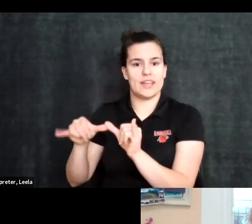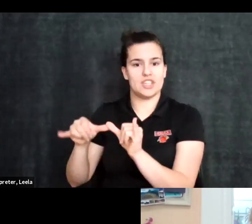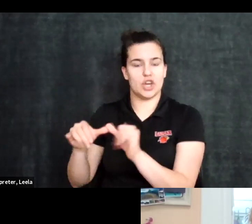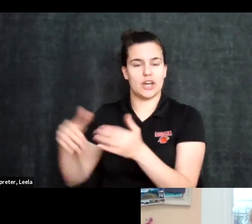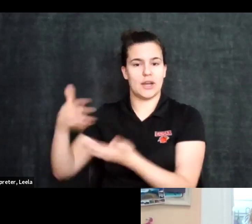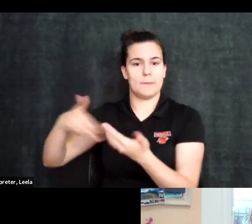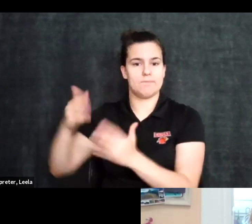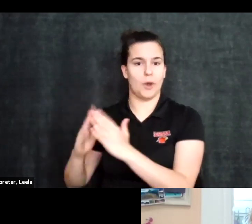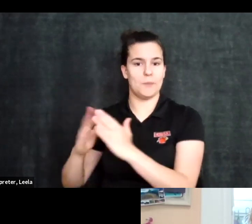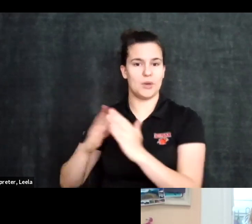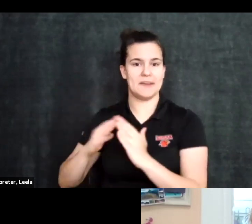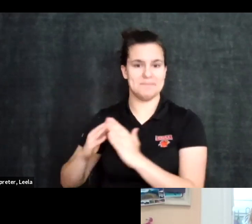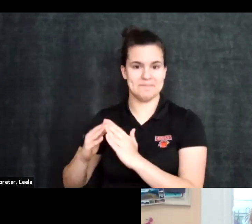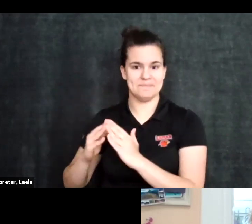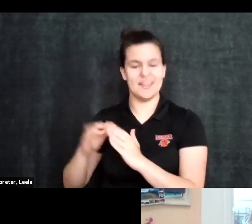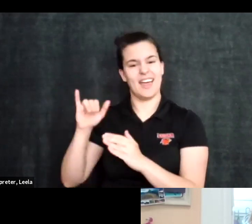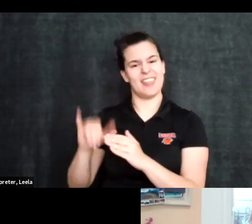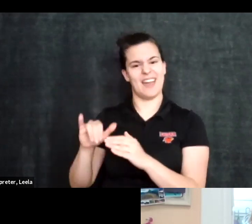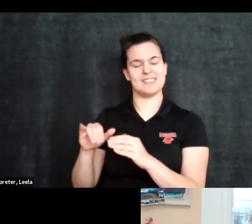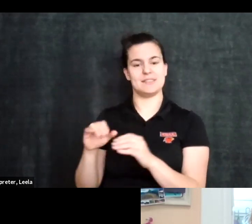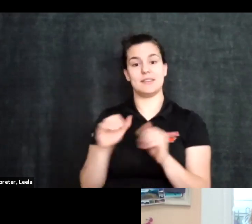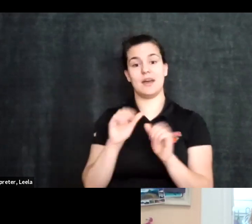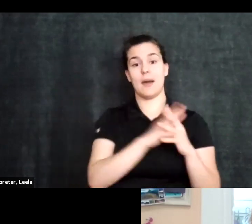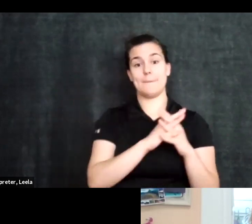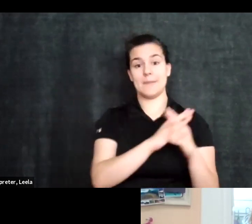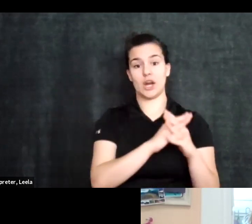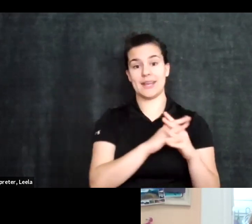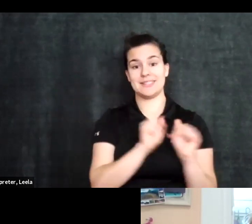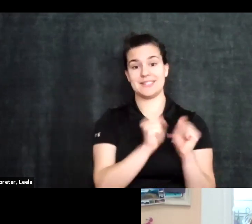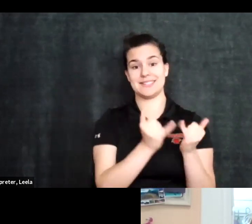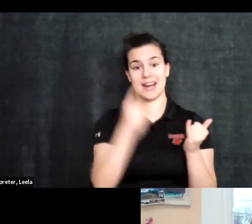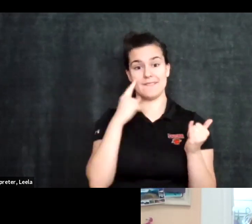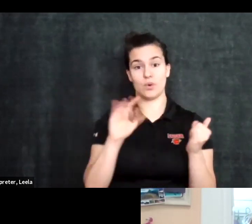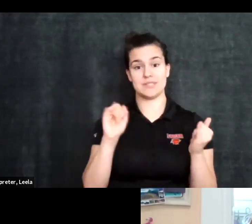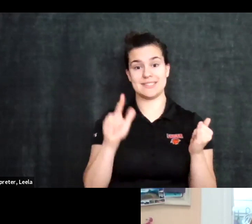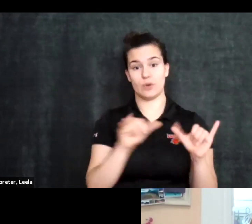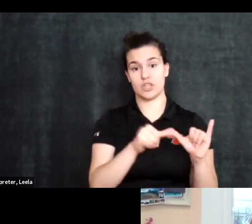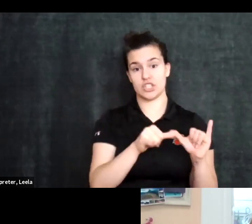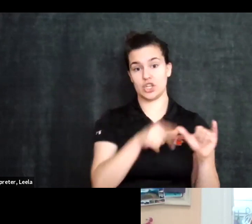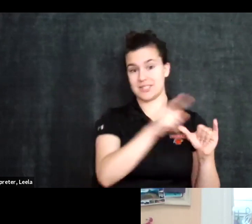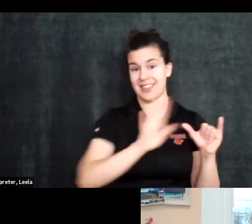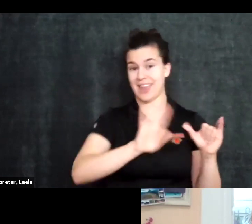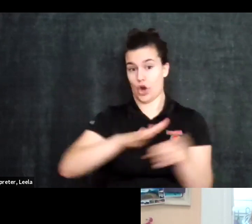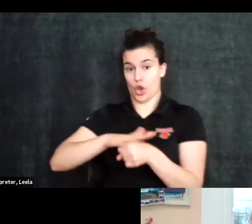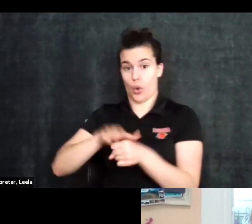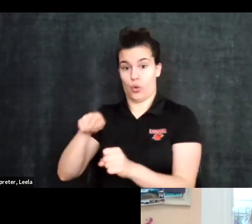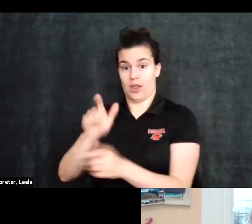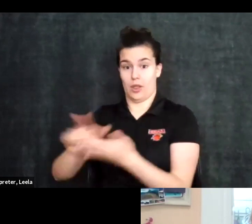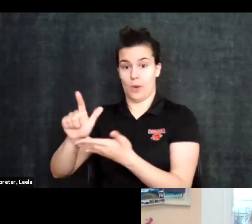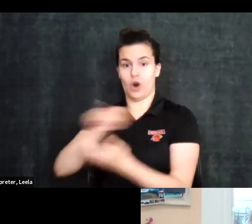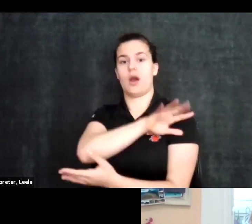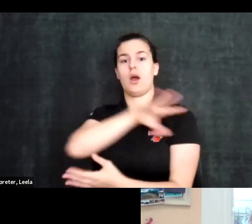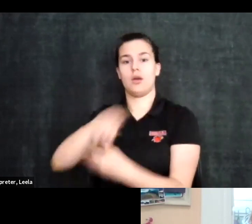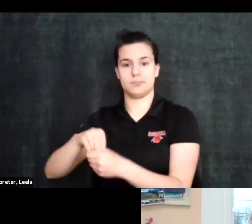community. The local chapter of the American Society of Civil Engineers, in conjunction with Lamar, hosts several